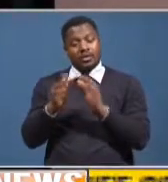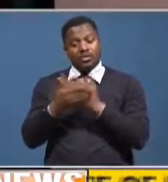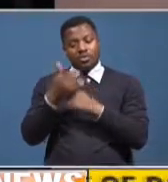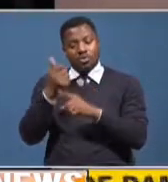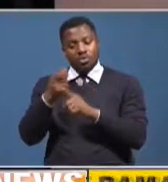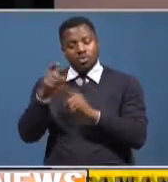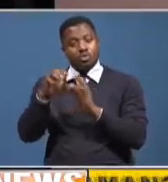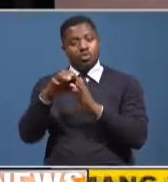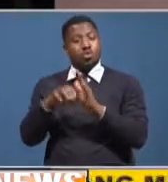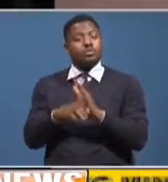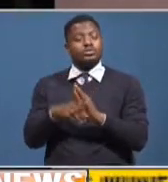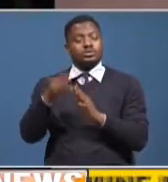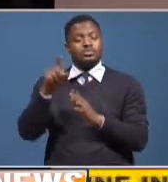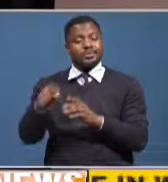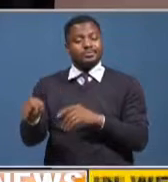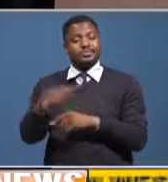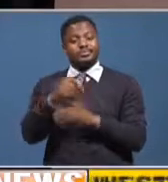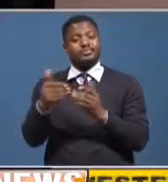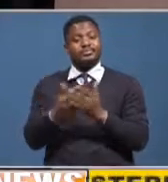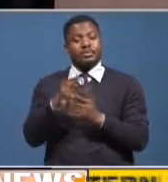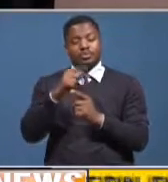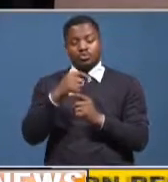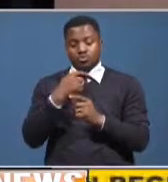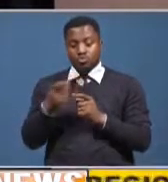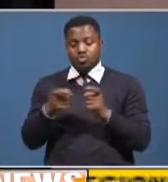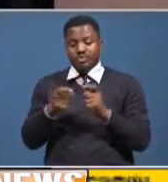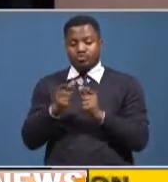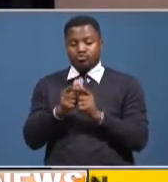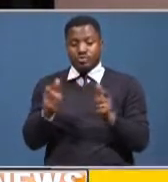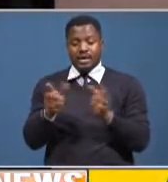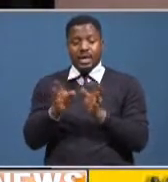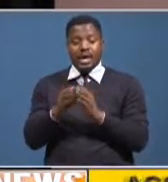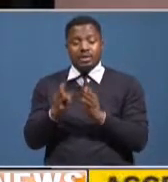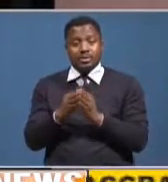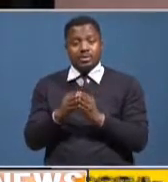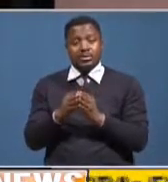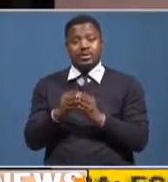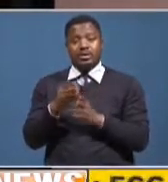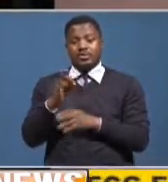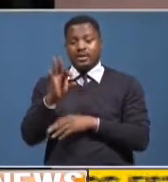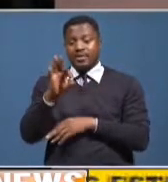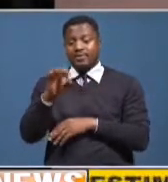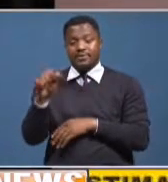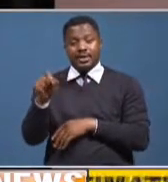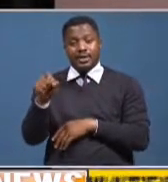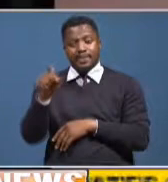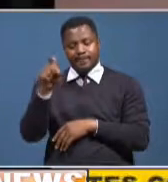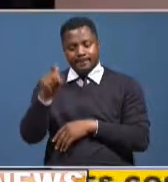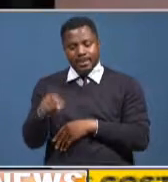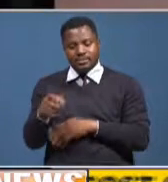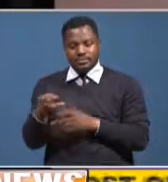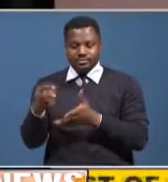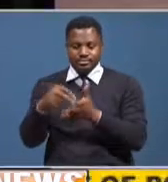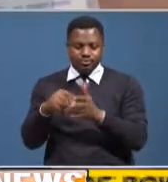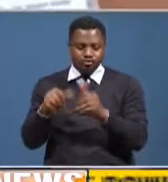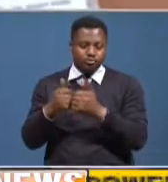own constituents, those who constitute the General Assembly of the FA must rise up to